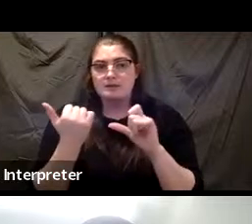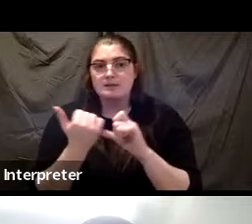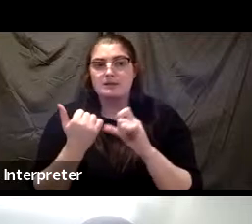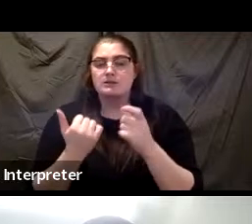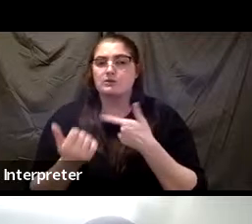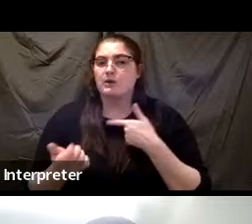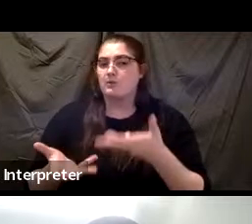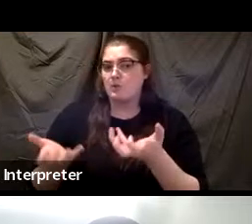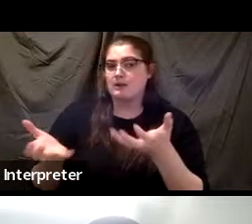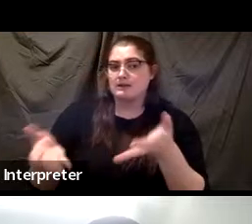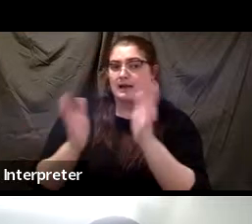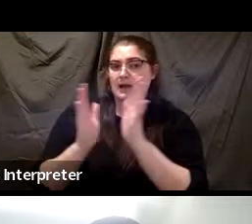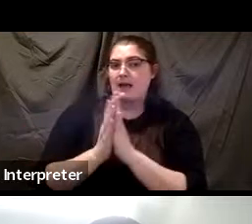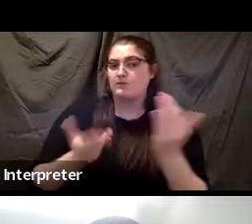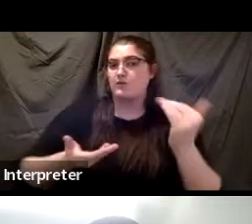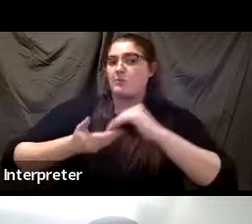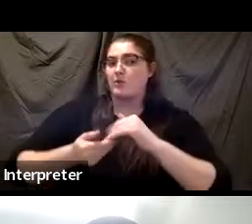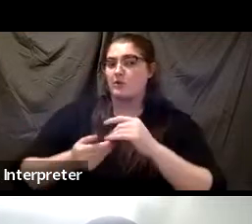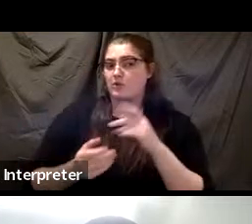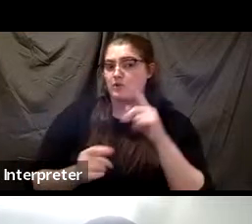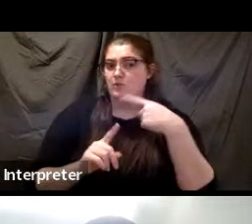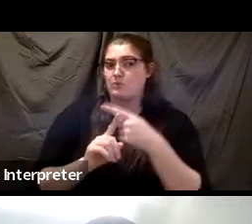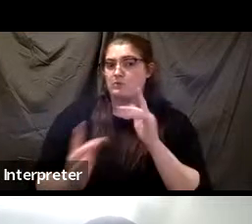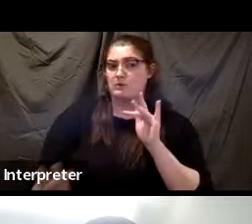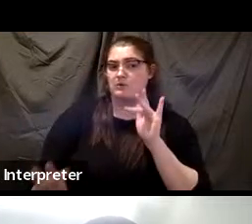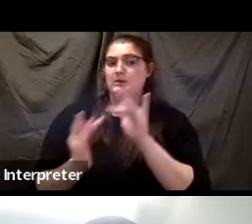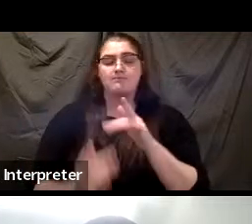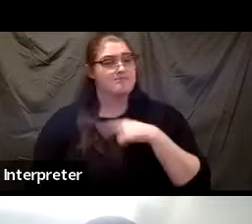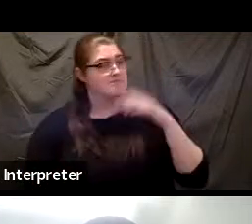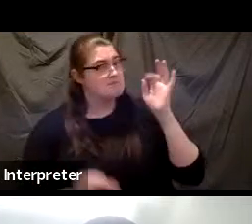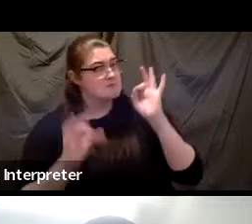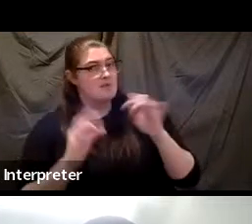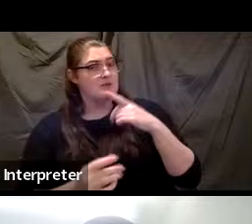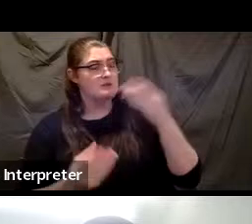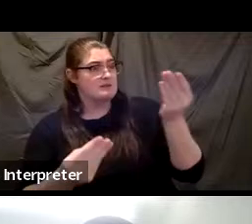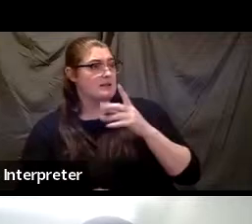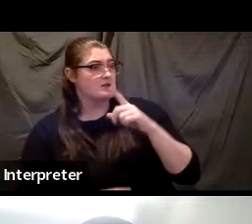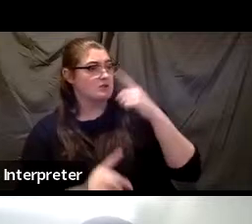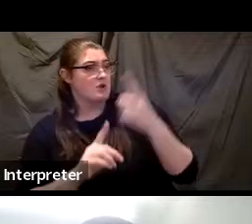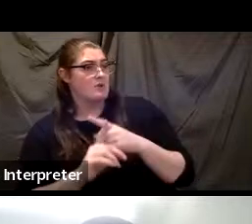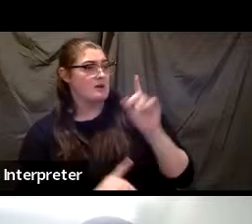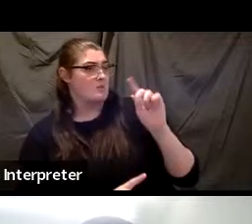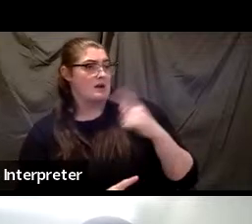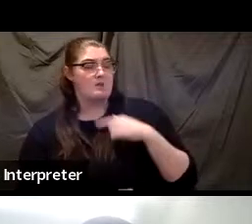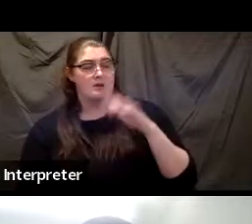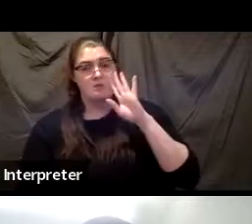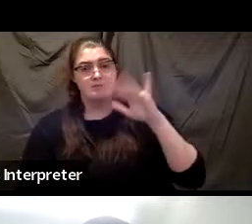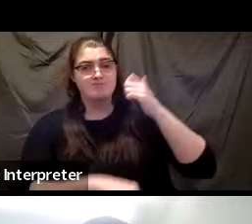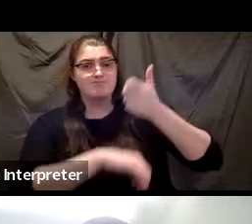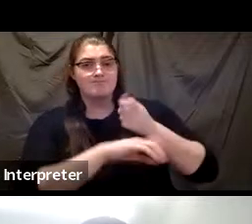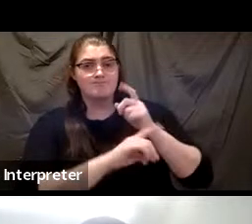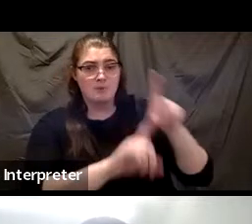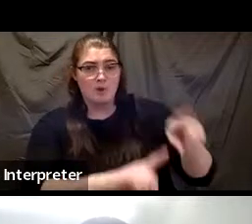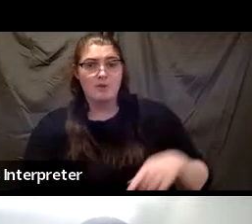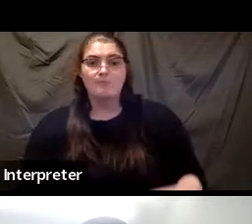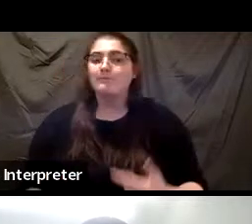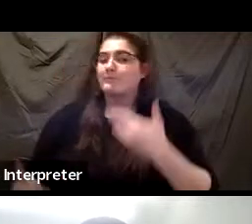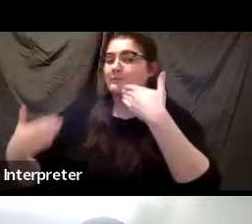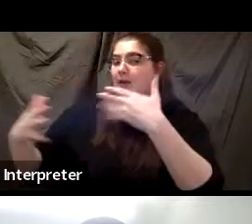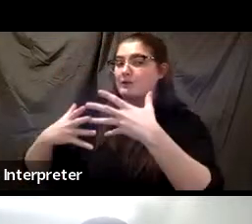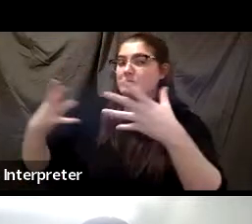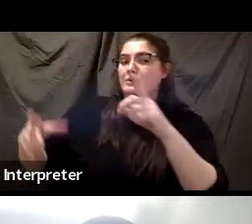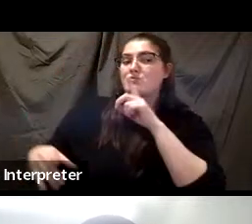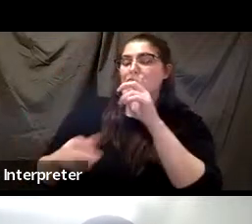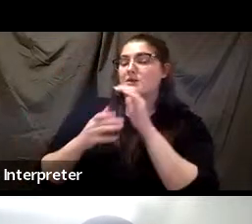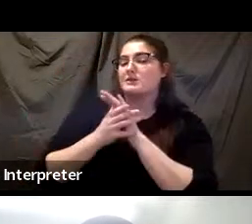on that whenever we reach out. Absolutely. Yep. Just let us know when and where, and we'll definitely tag along. Thank you so much. I really do appreciate your